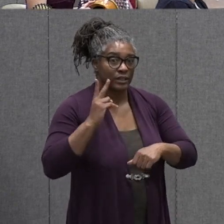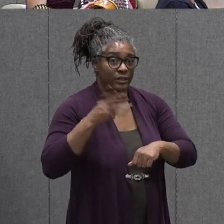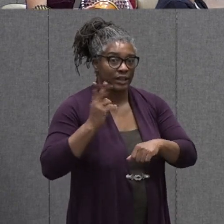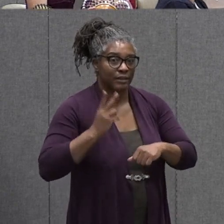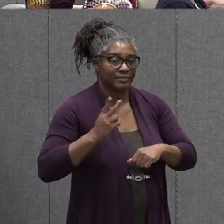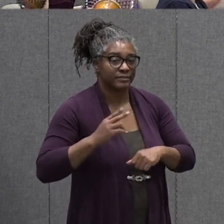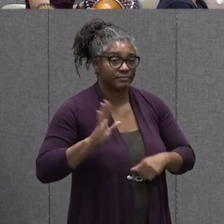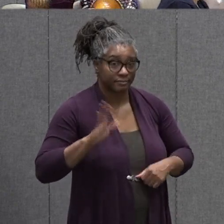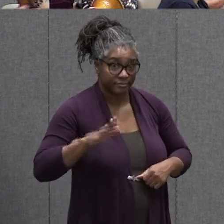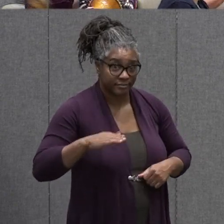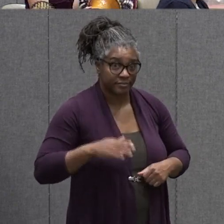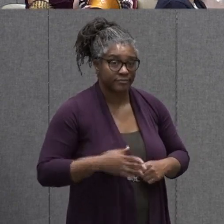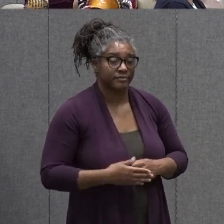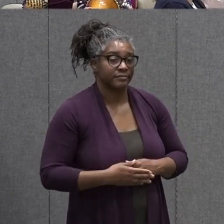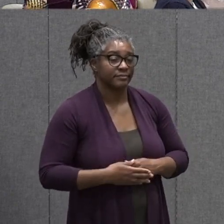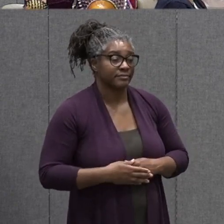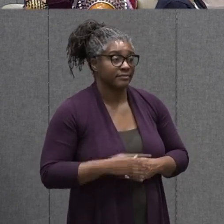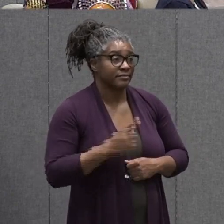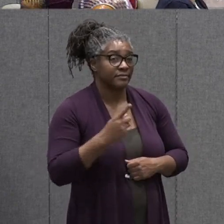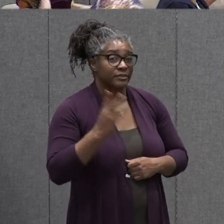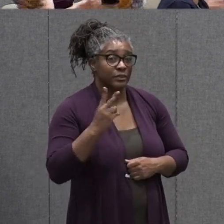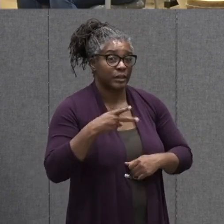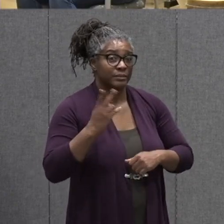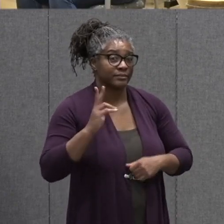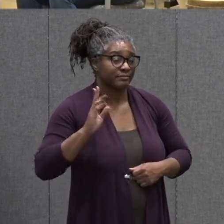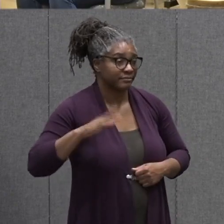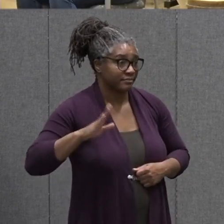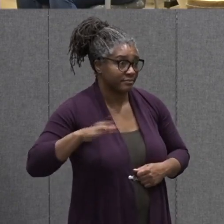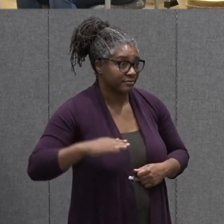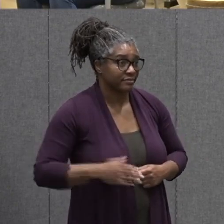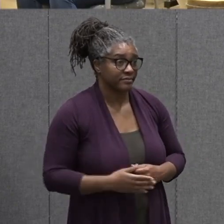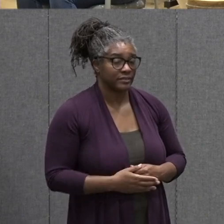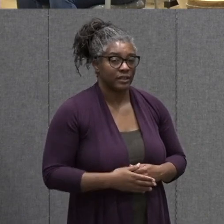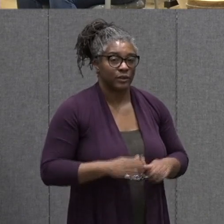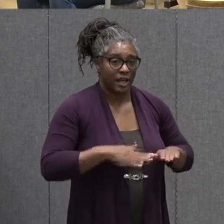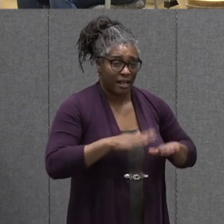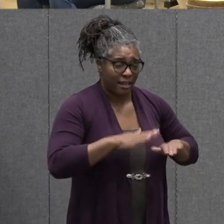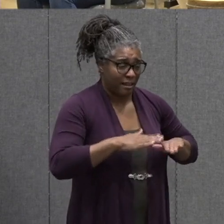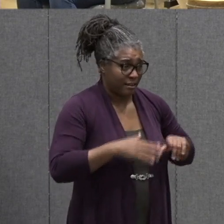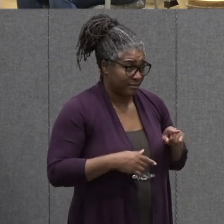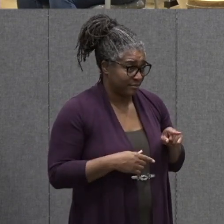Hit me two times. Hit me two times. Rumble.